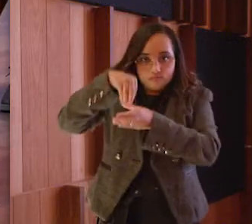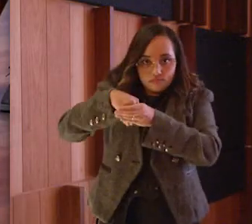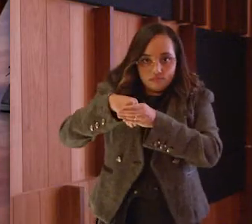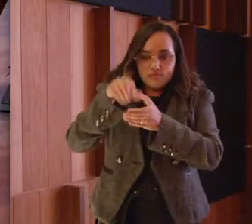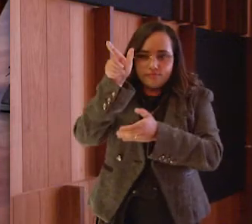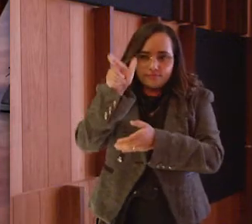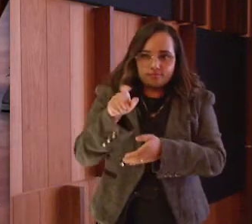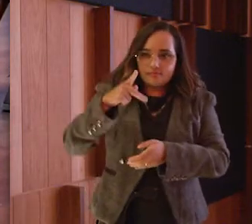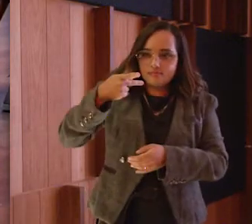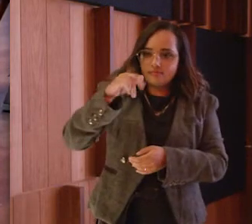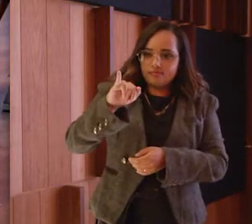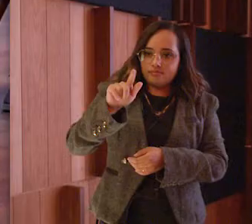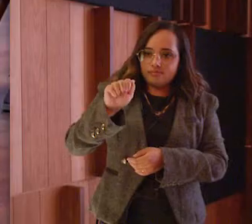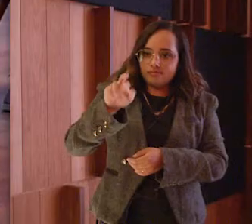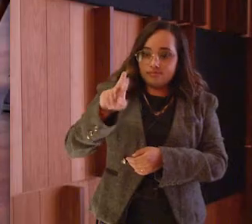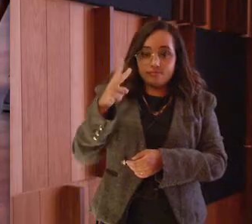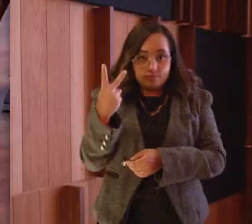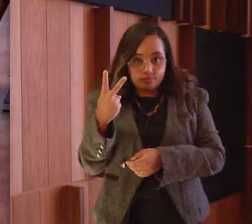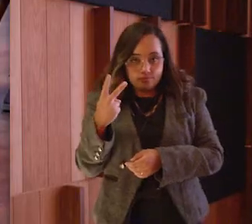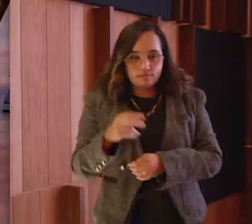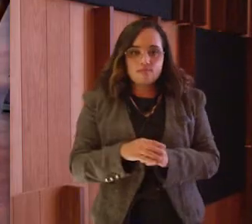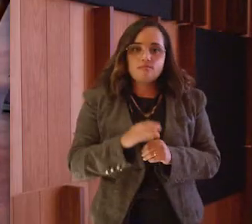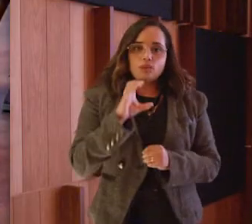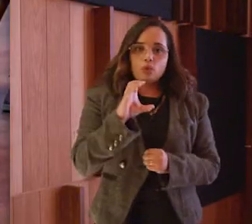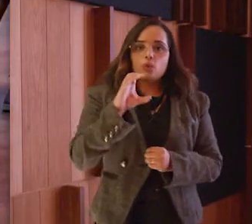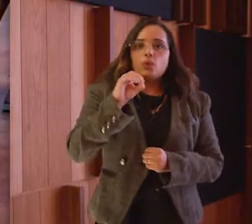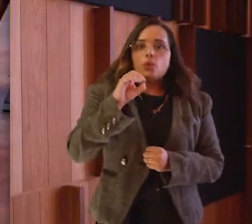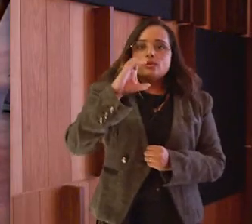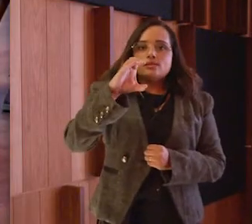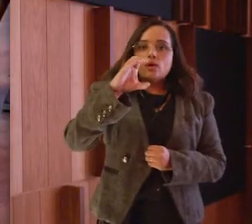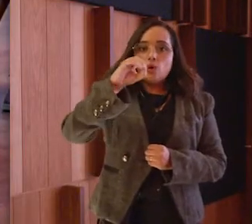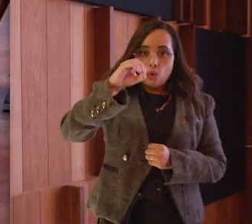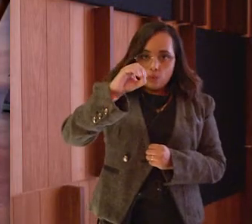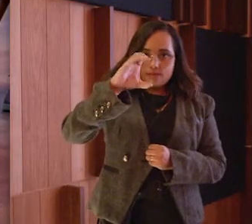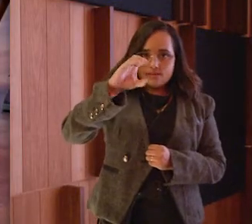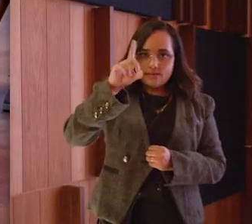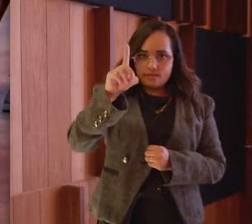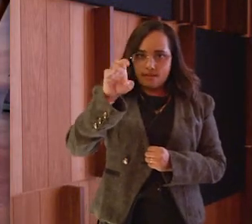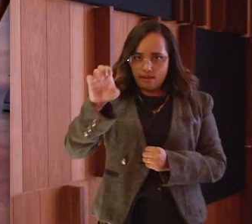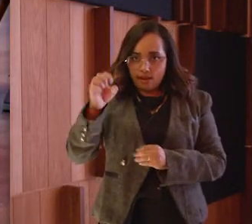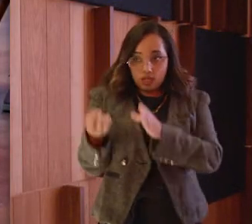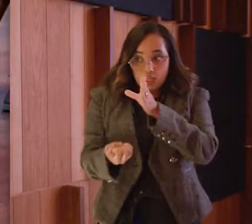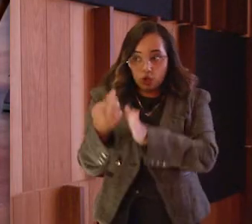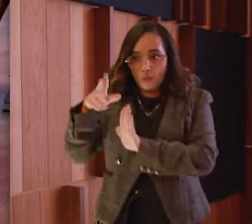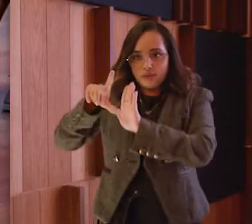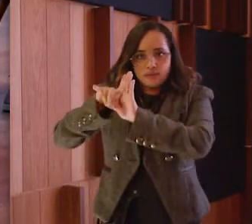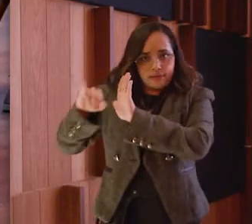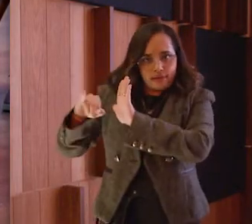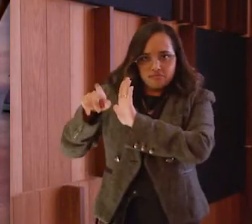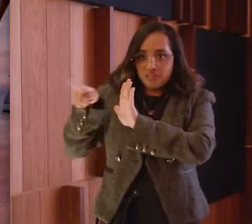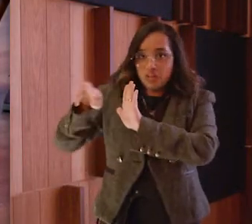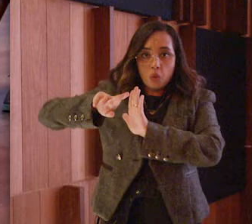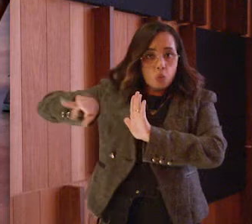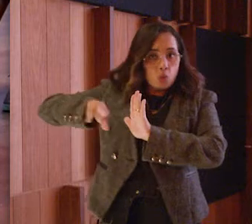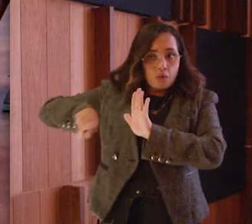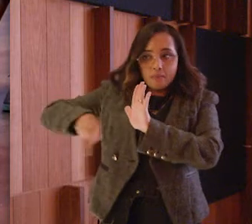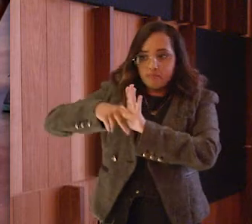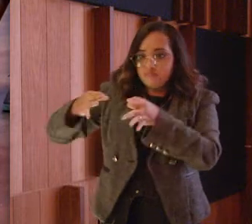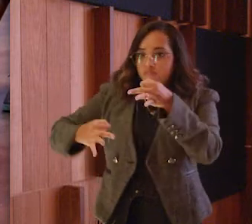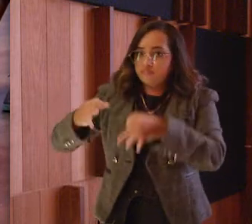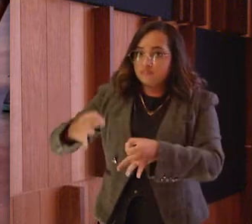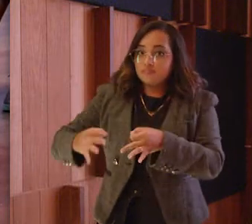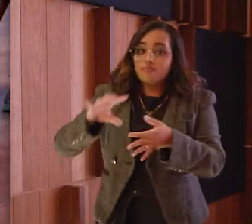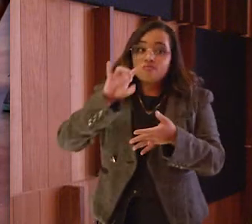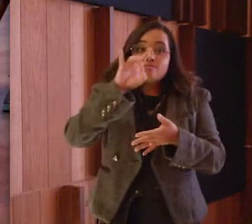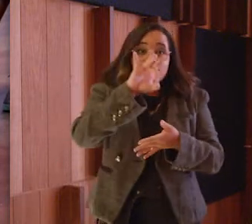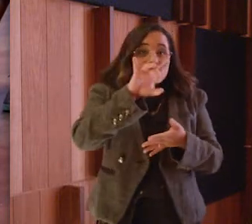these rules, is not a legislative body. So it requires every jurisdiction, and there are 36 that are implementing, or